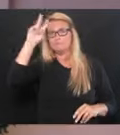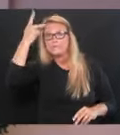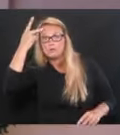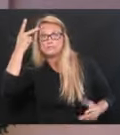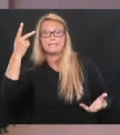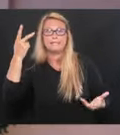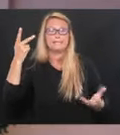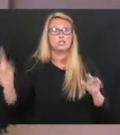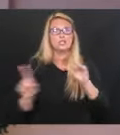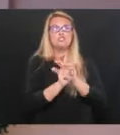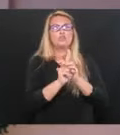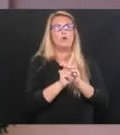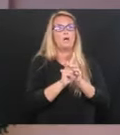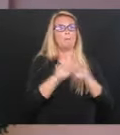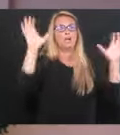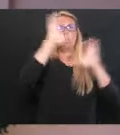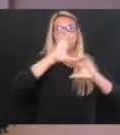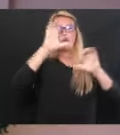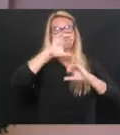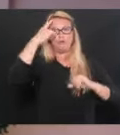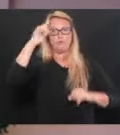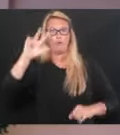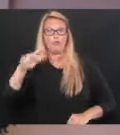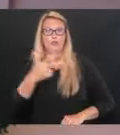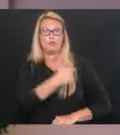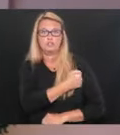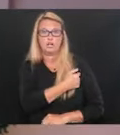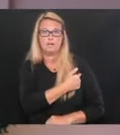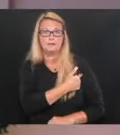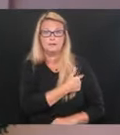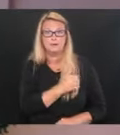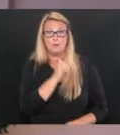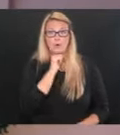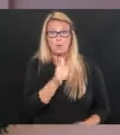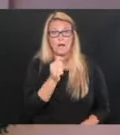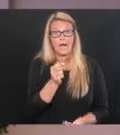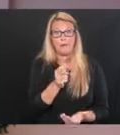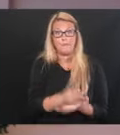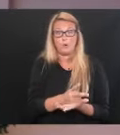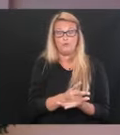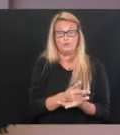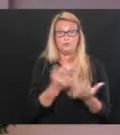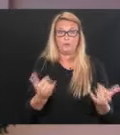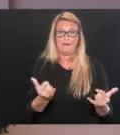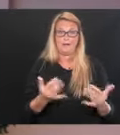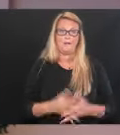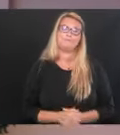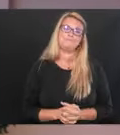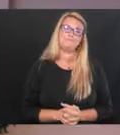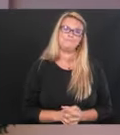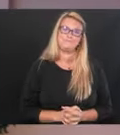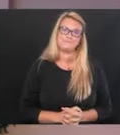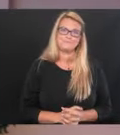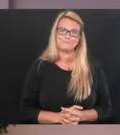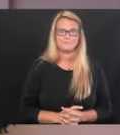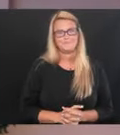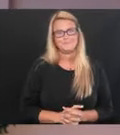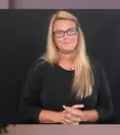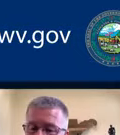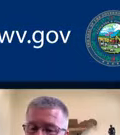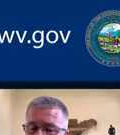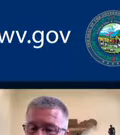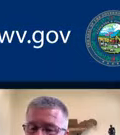up looking for third vaccines, because we are not approved to do that at this point. All right, thank you,